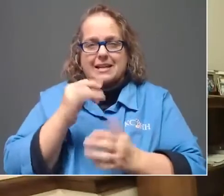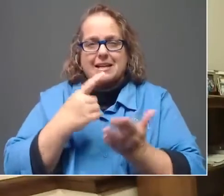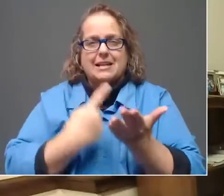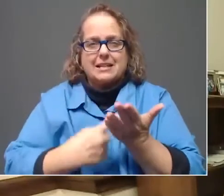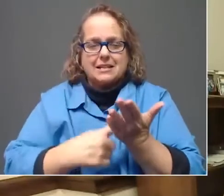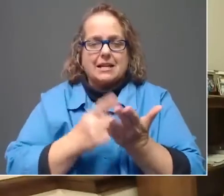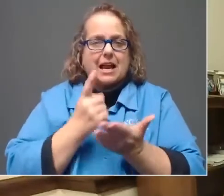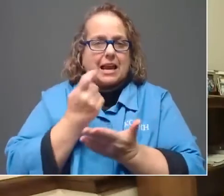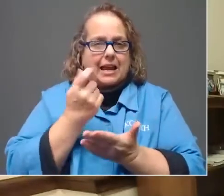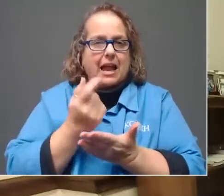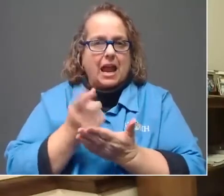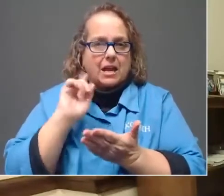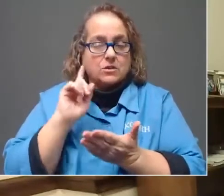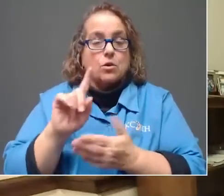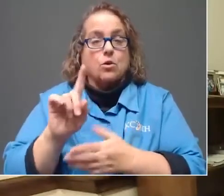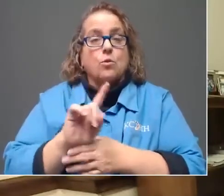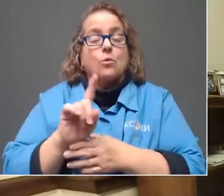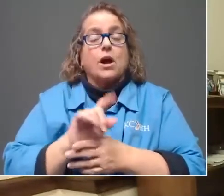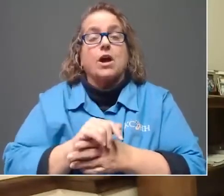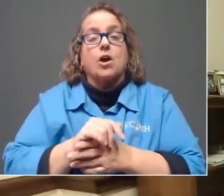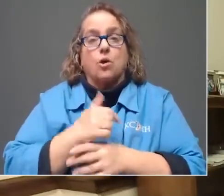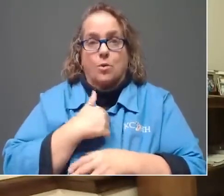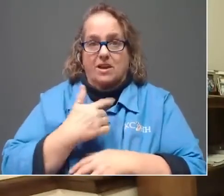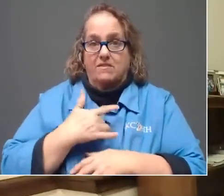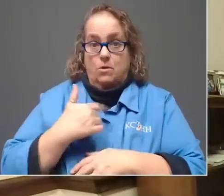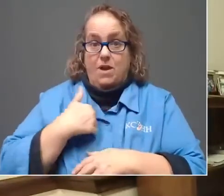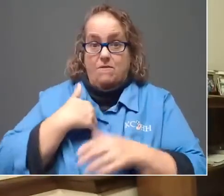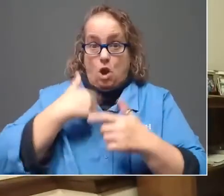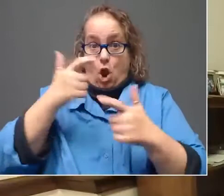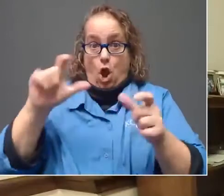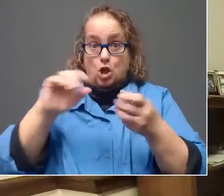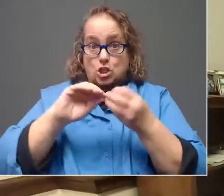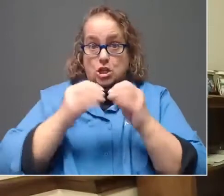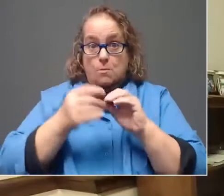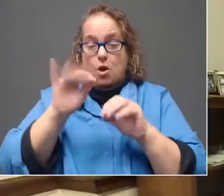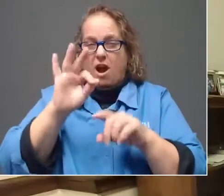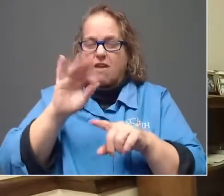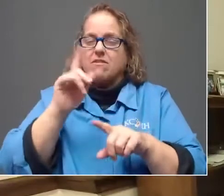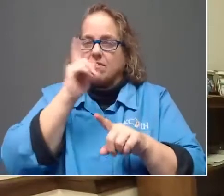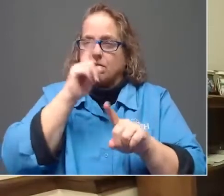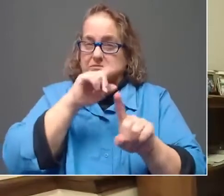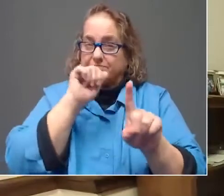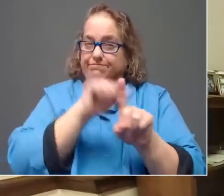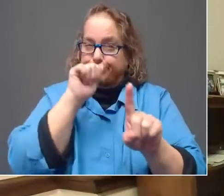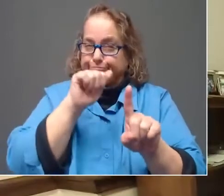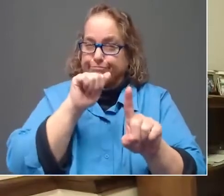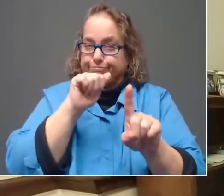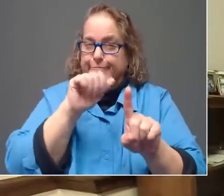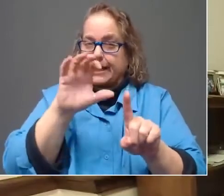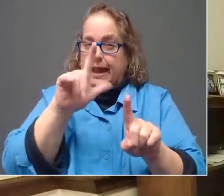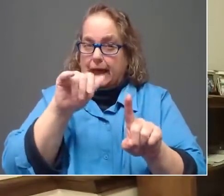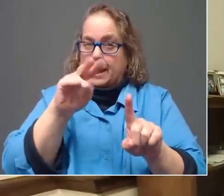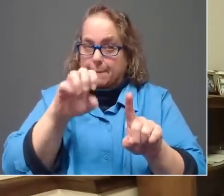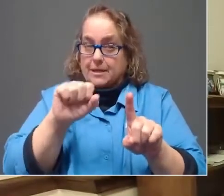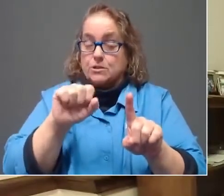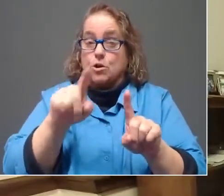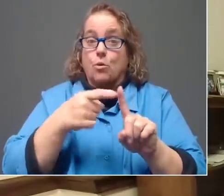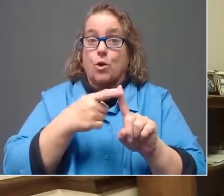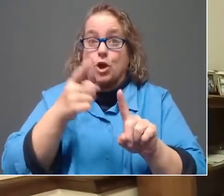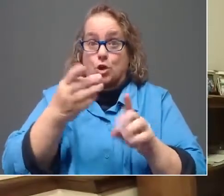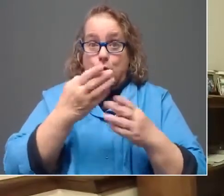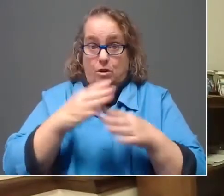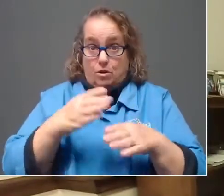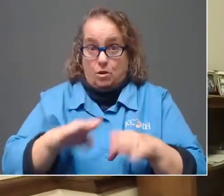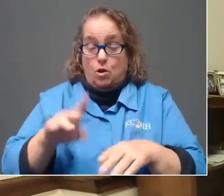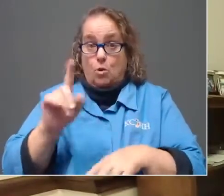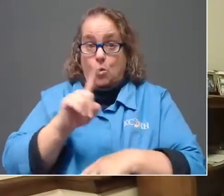week, where we believe we have a large number of fraudulent claims. So when you segregate ones out where we can't confirm